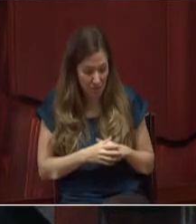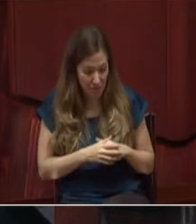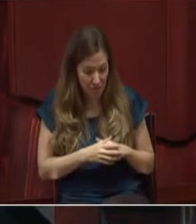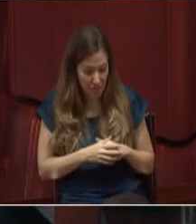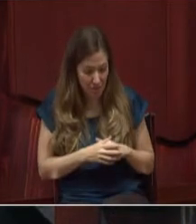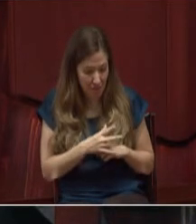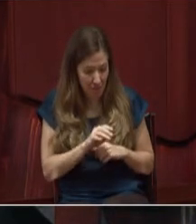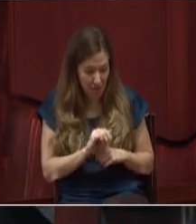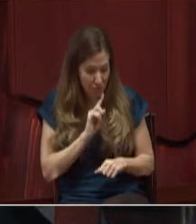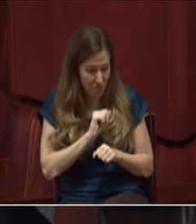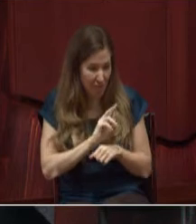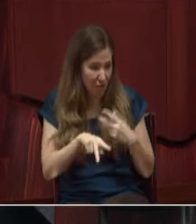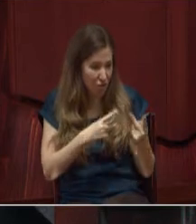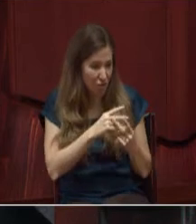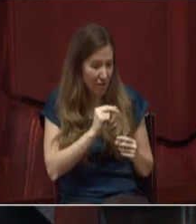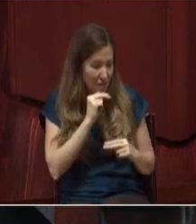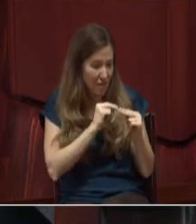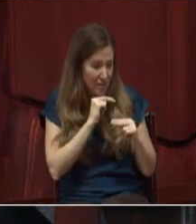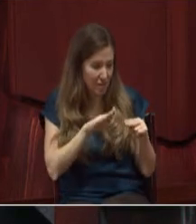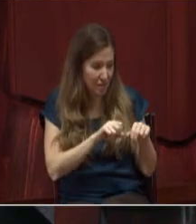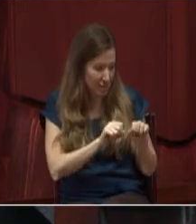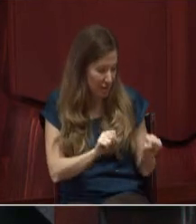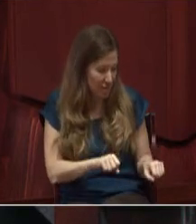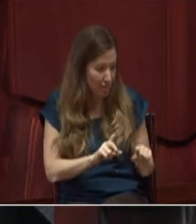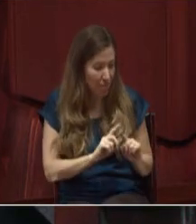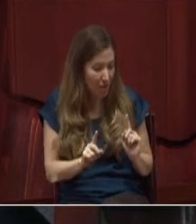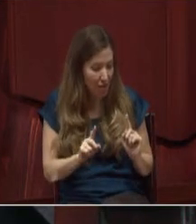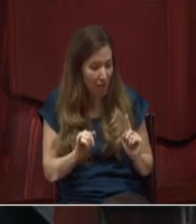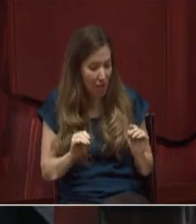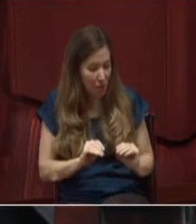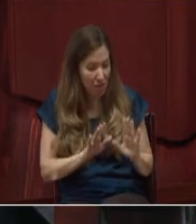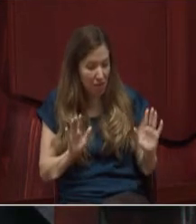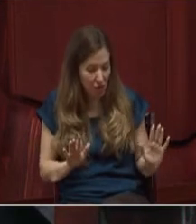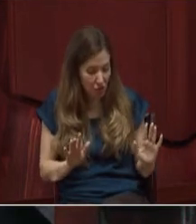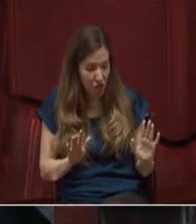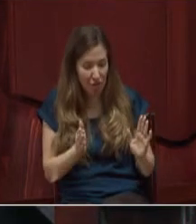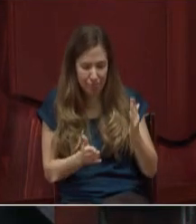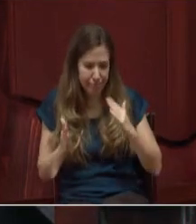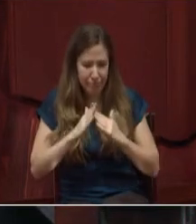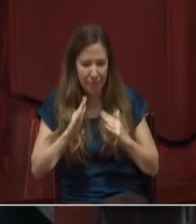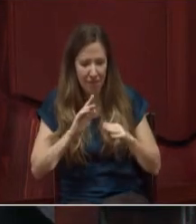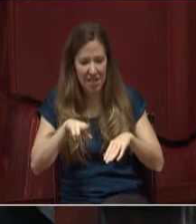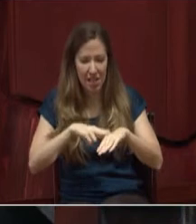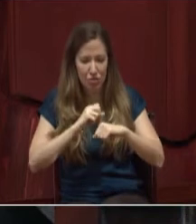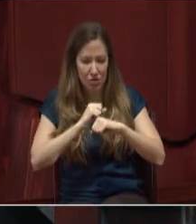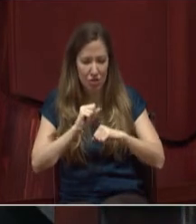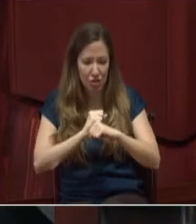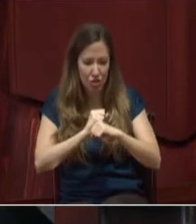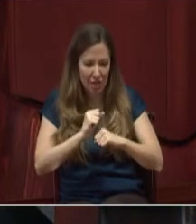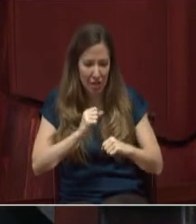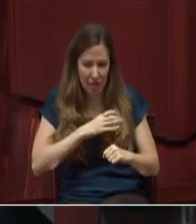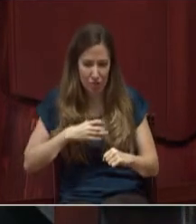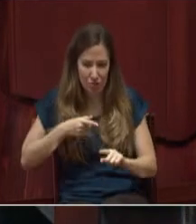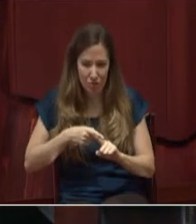a version of the Nixon system, but that was clearly the apogee of the National Security Council as a structure